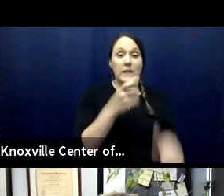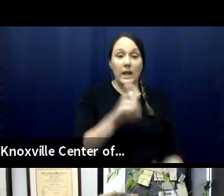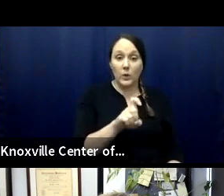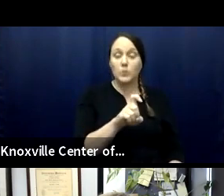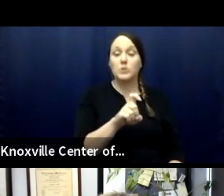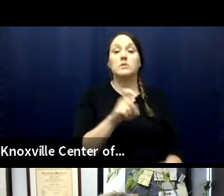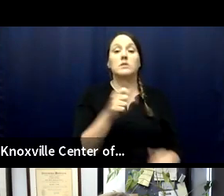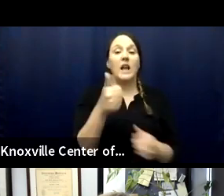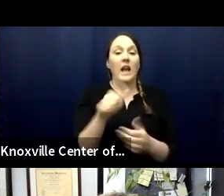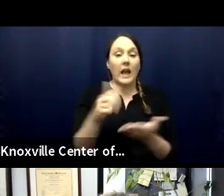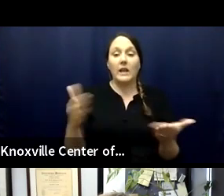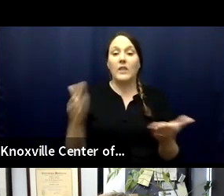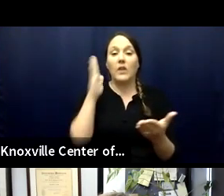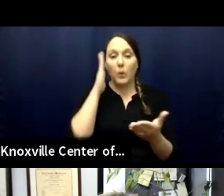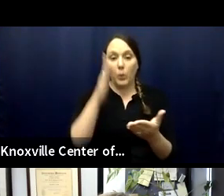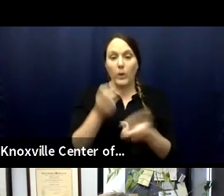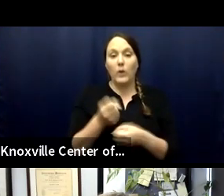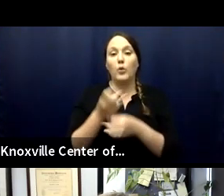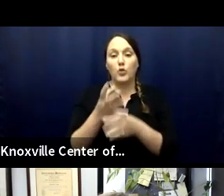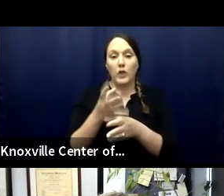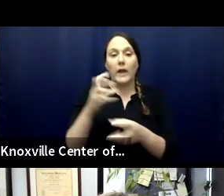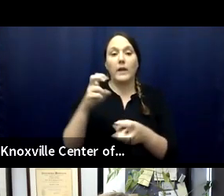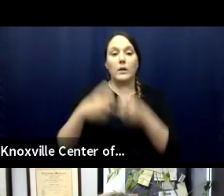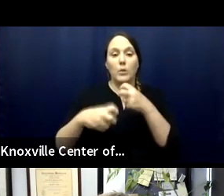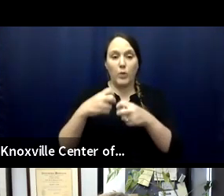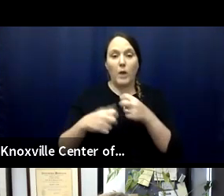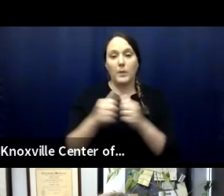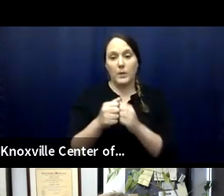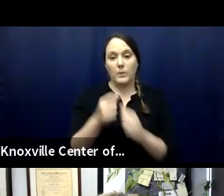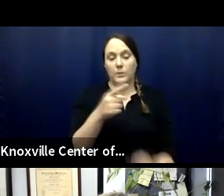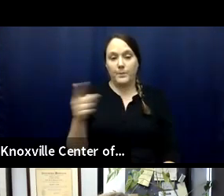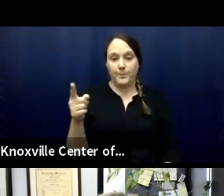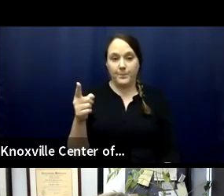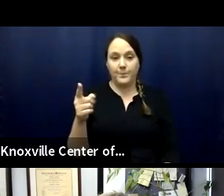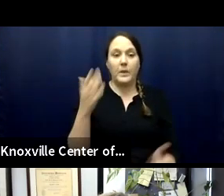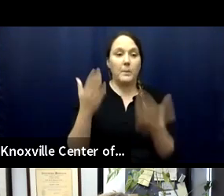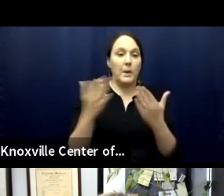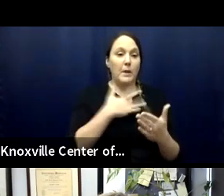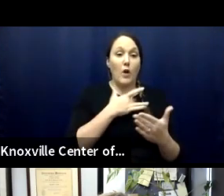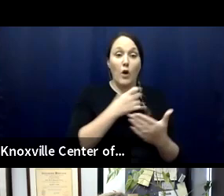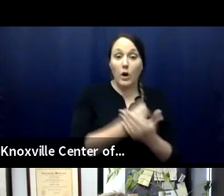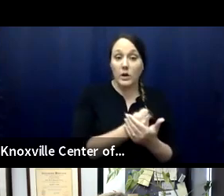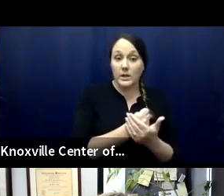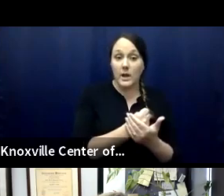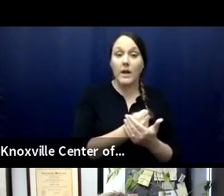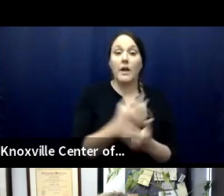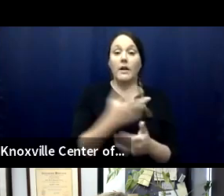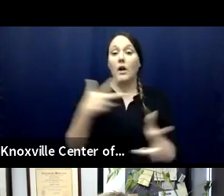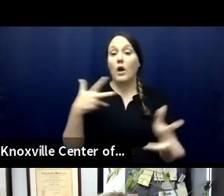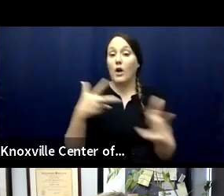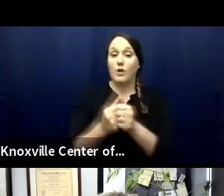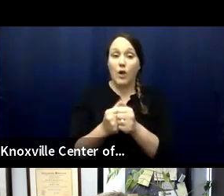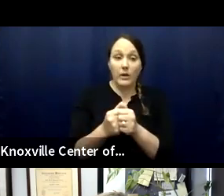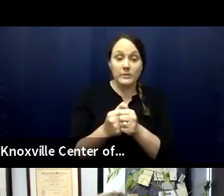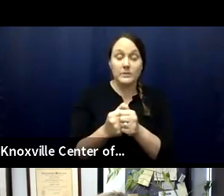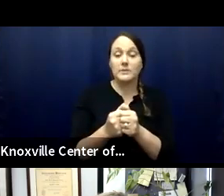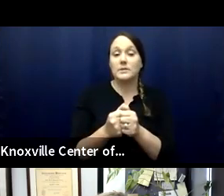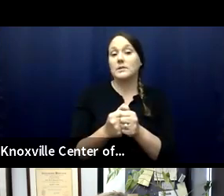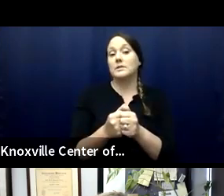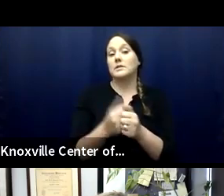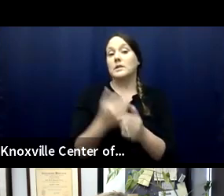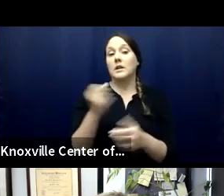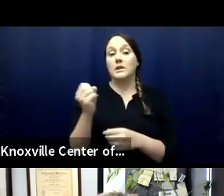going to create a significant issue for you. That could be a heart attack, that could be a car accident.